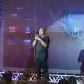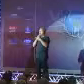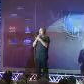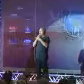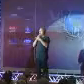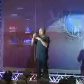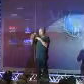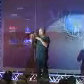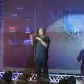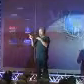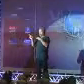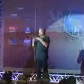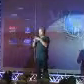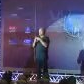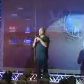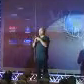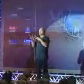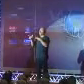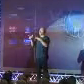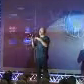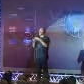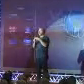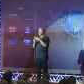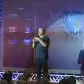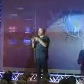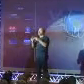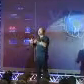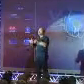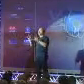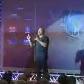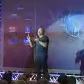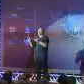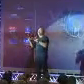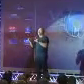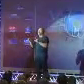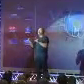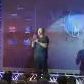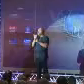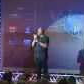Brazil. It's very important to the environment.